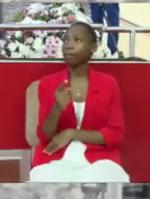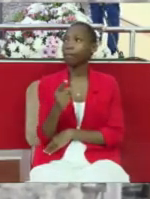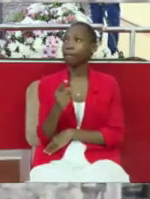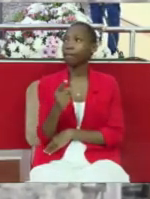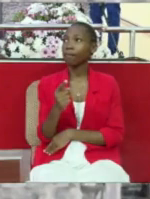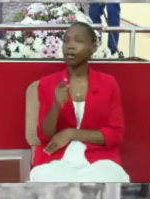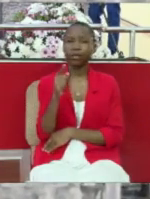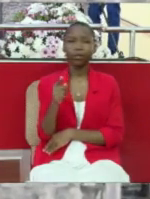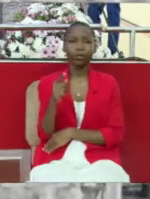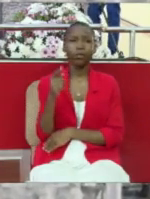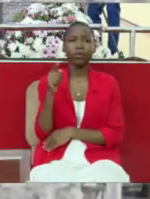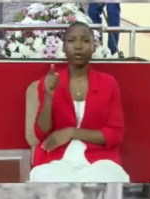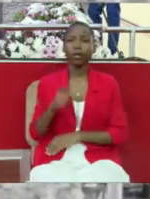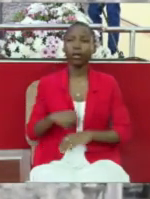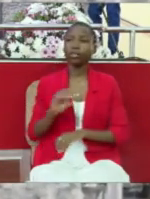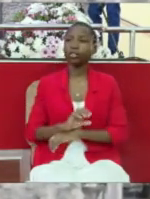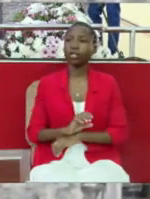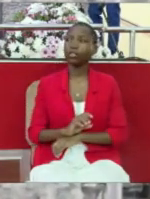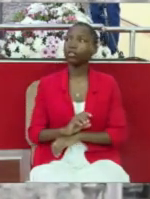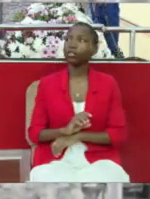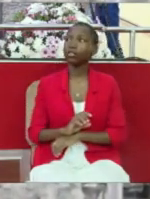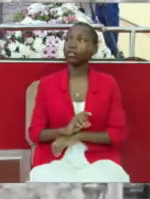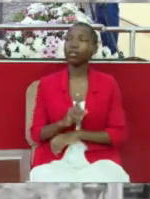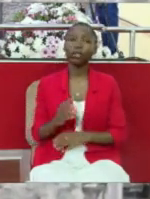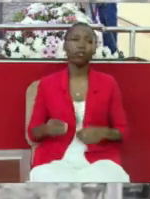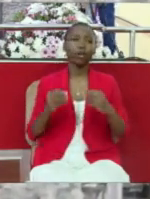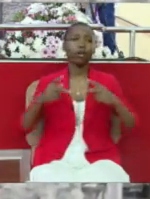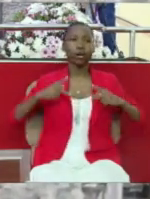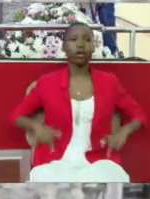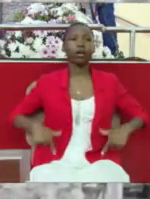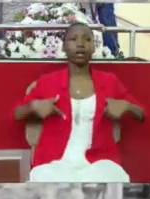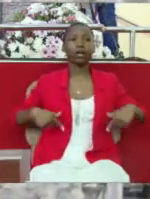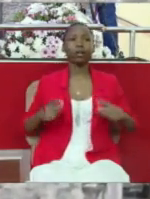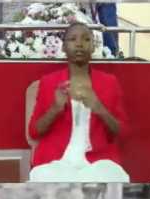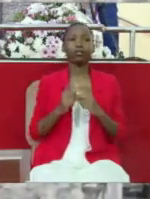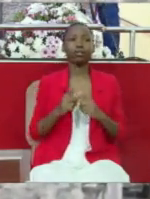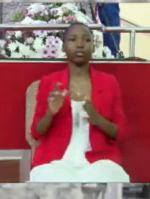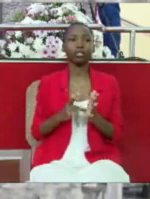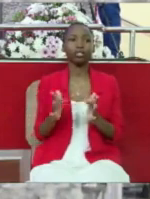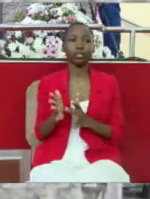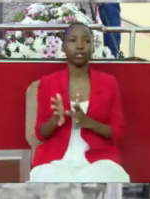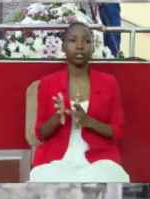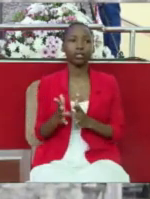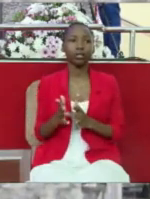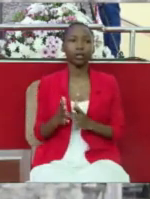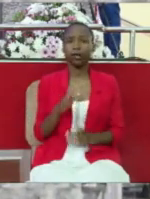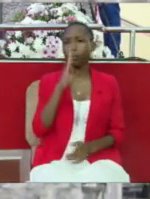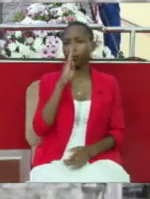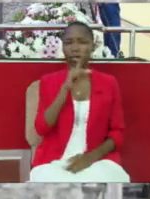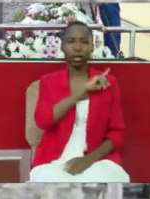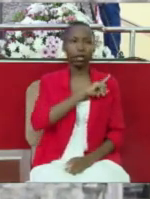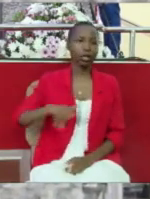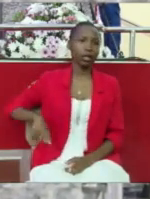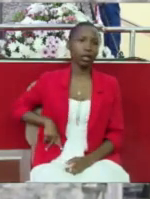you are here and you want to give your life to Jesus. Na hivyo kama uko hapa ungetaka pia toa maisha yako. So that he can be your king. Ili awe mfalme wako. So that you can say he is